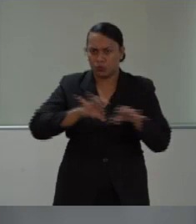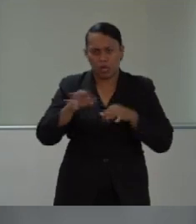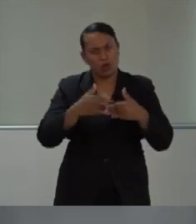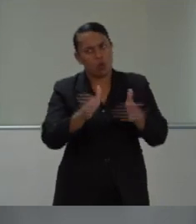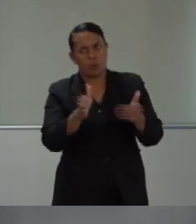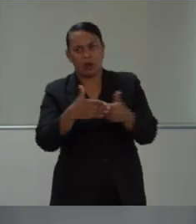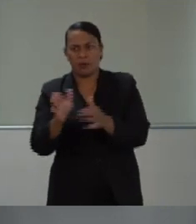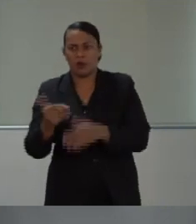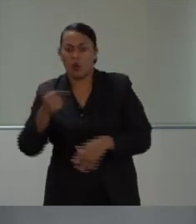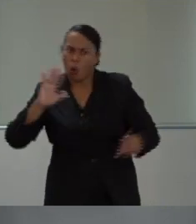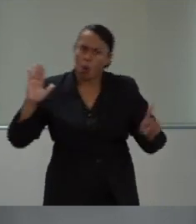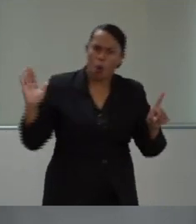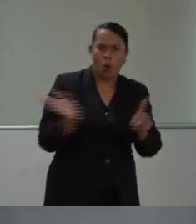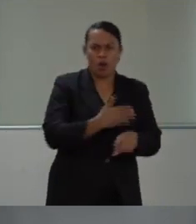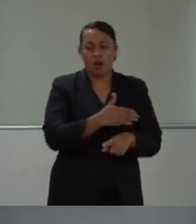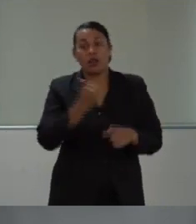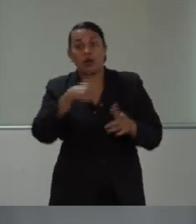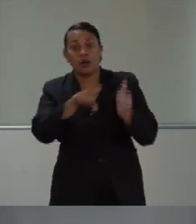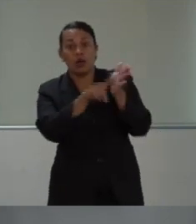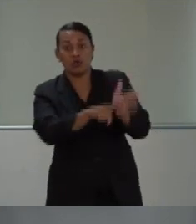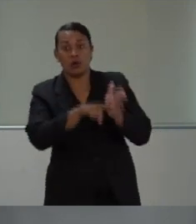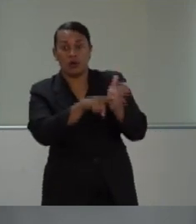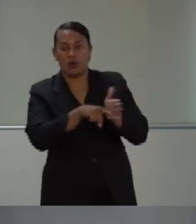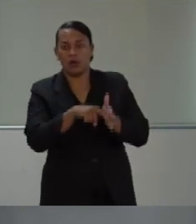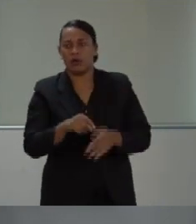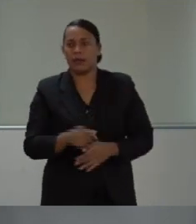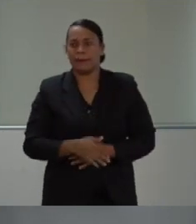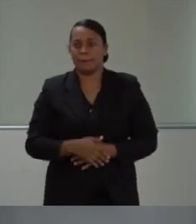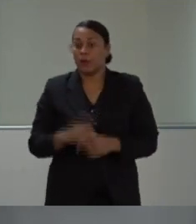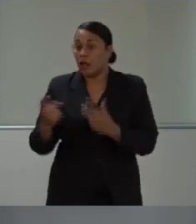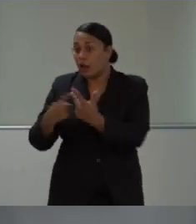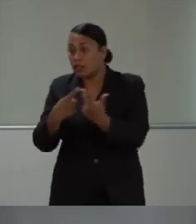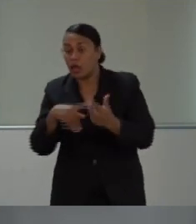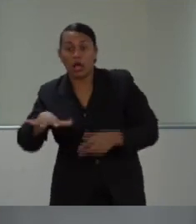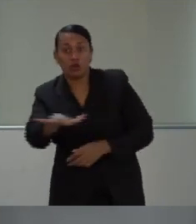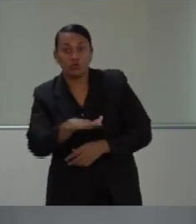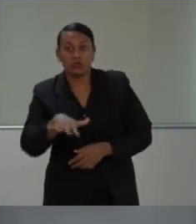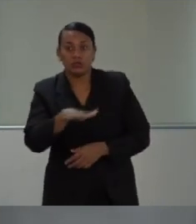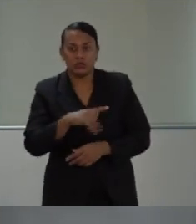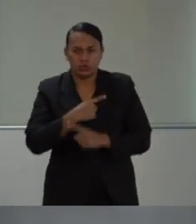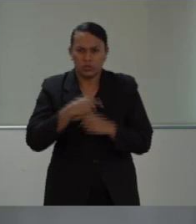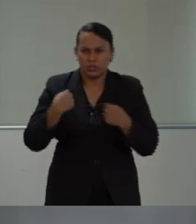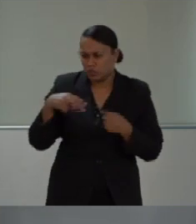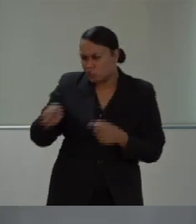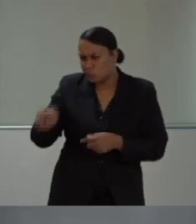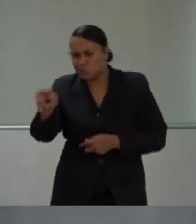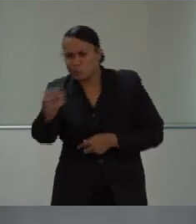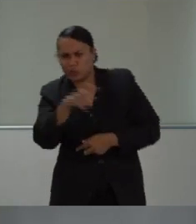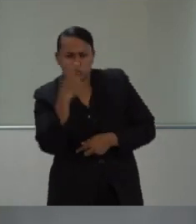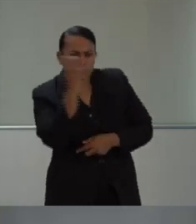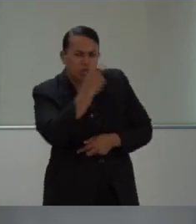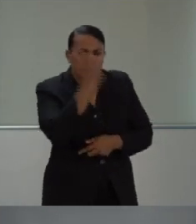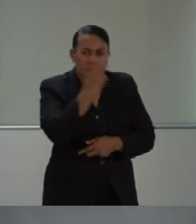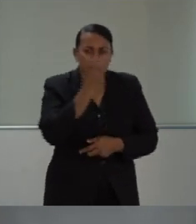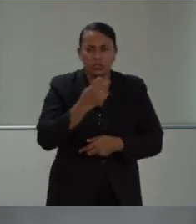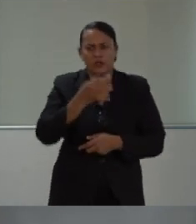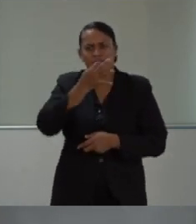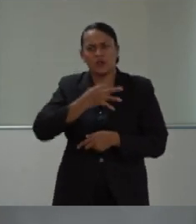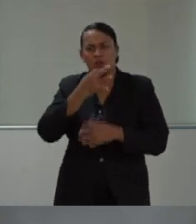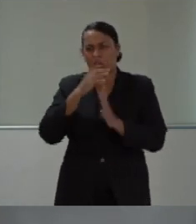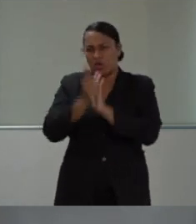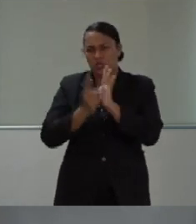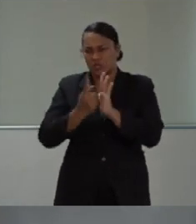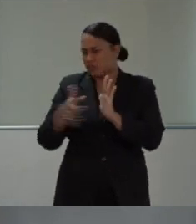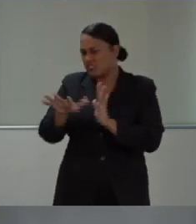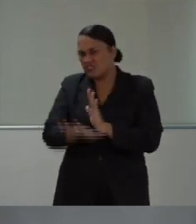area. There have been other areas that we've moved into in the last few hours, areas of